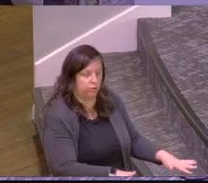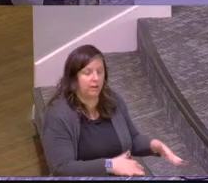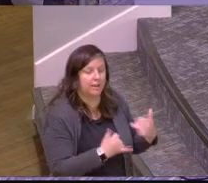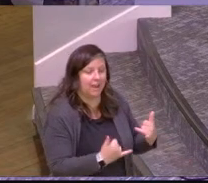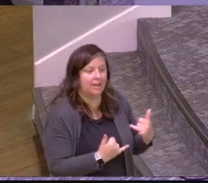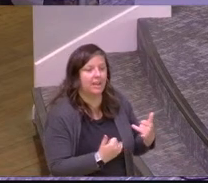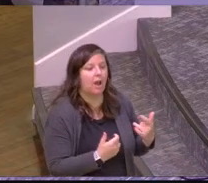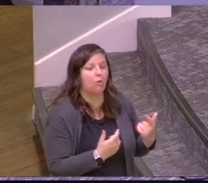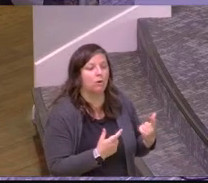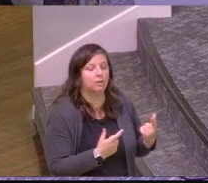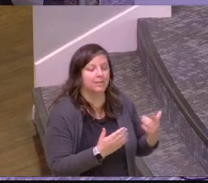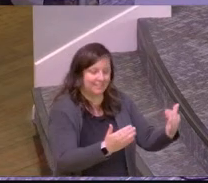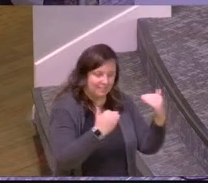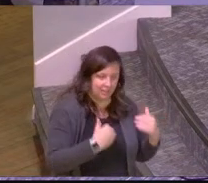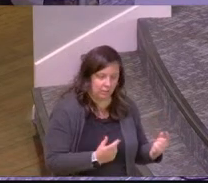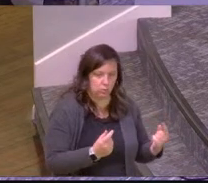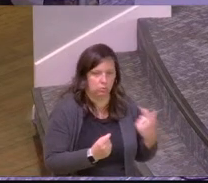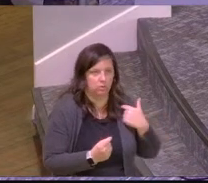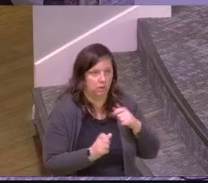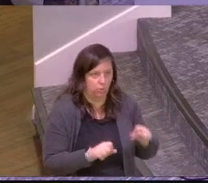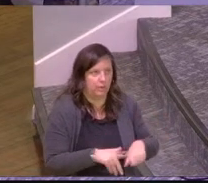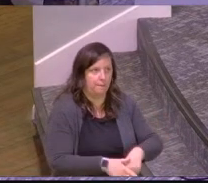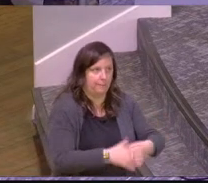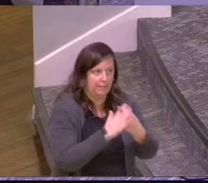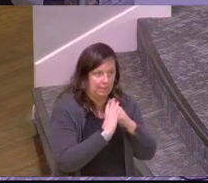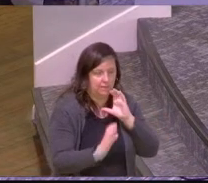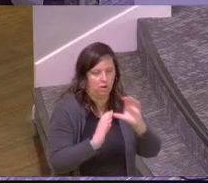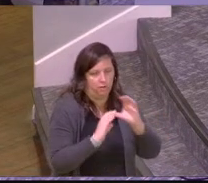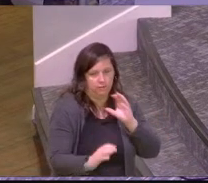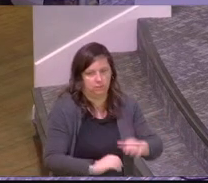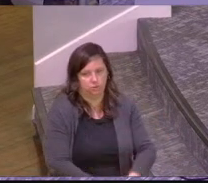so we can begin this conversation.